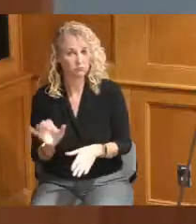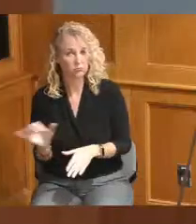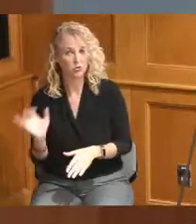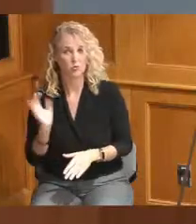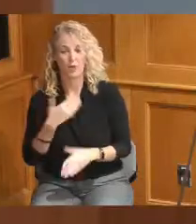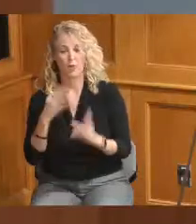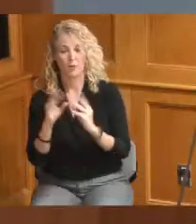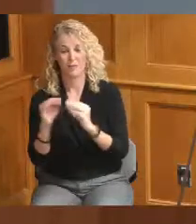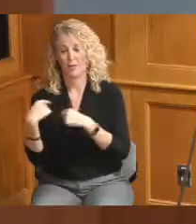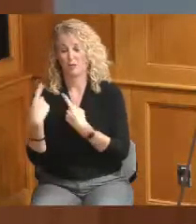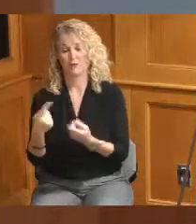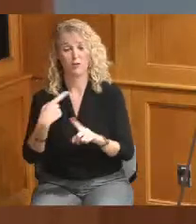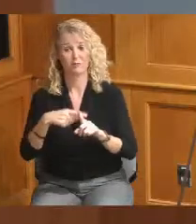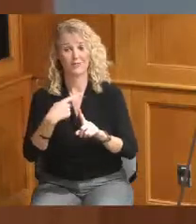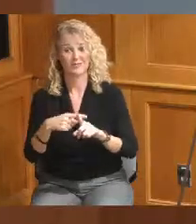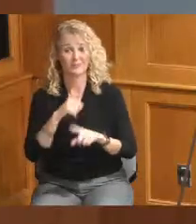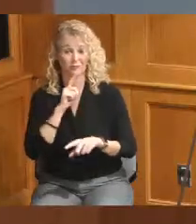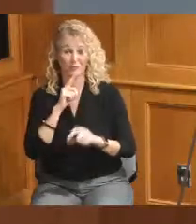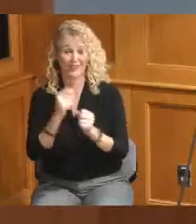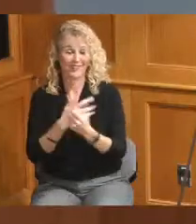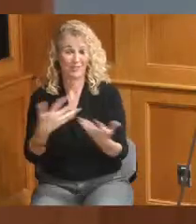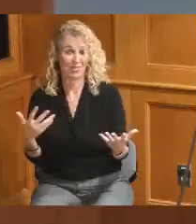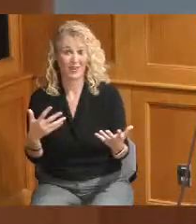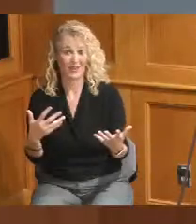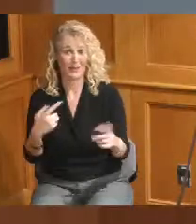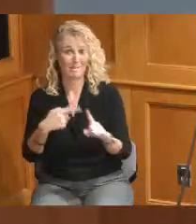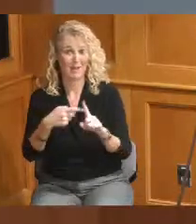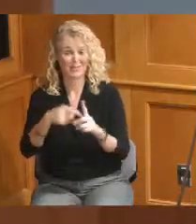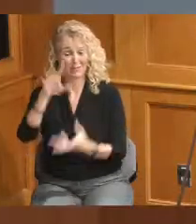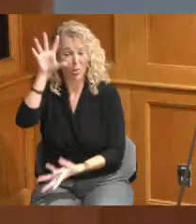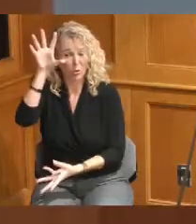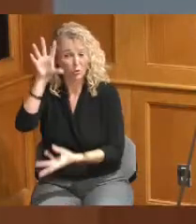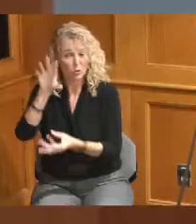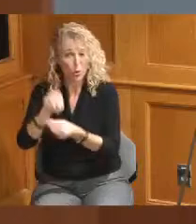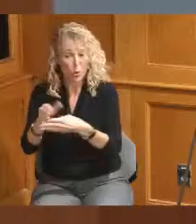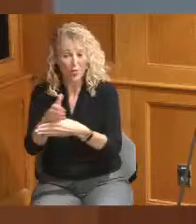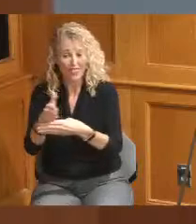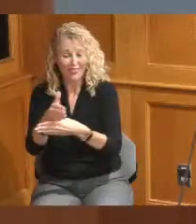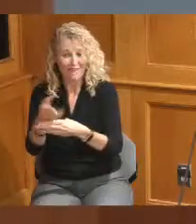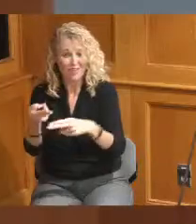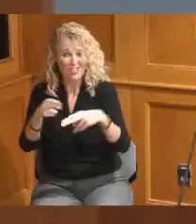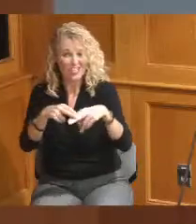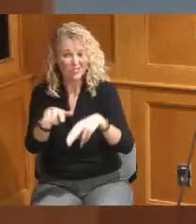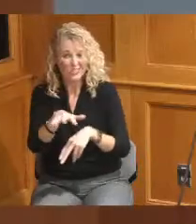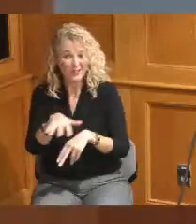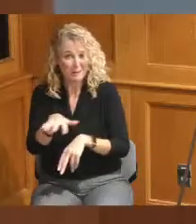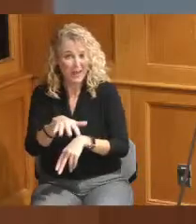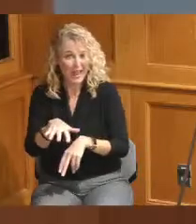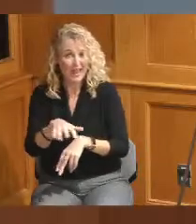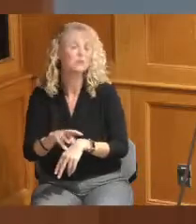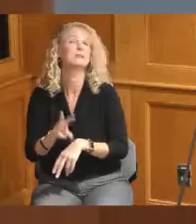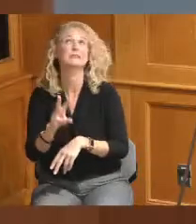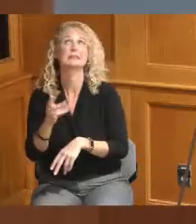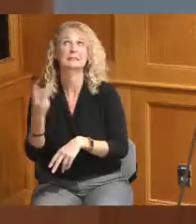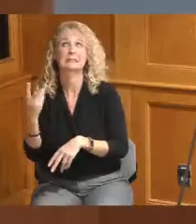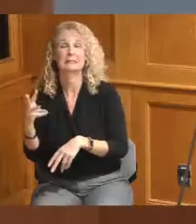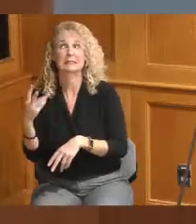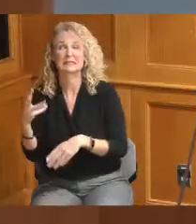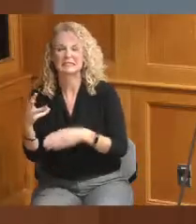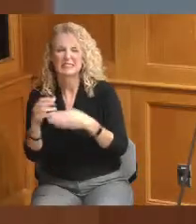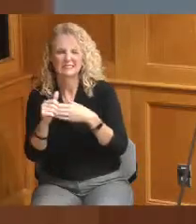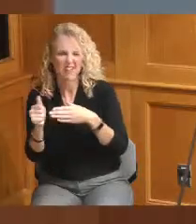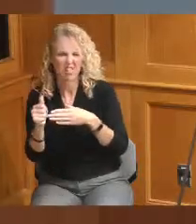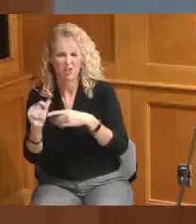so all is well there. The total average increase is about $16, a little